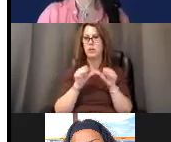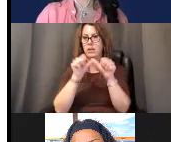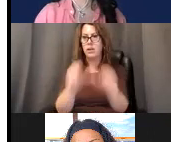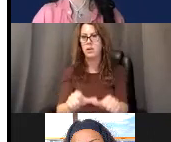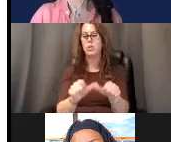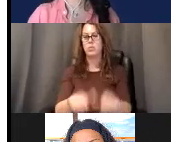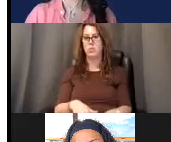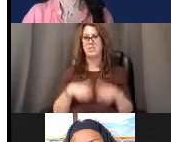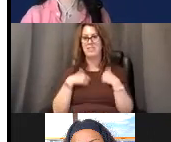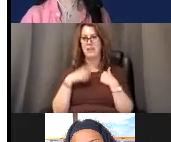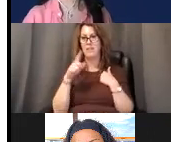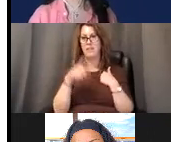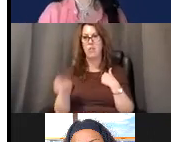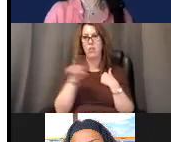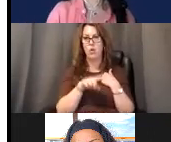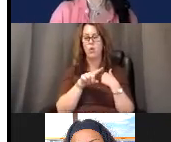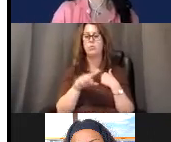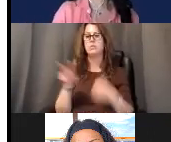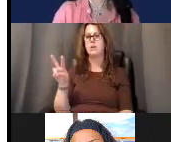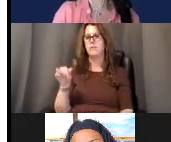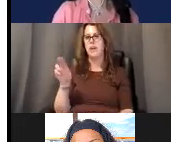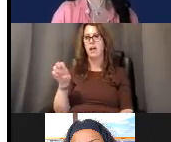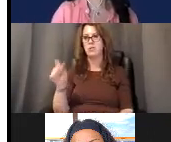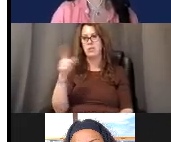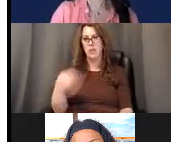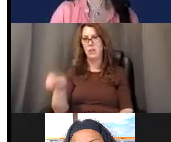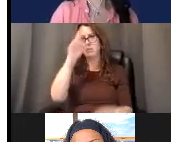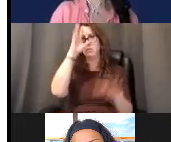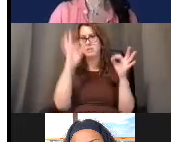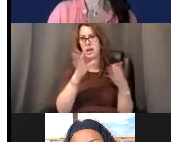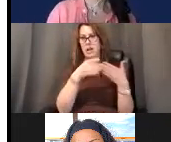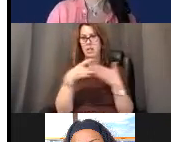determine the direction of the work. And it's just such a significantly